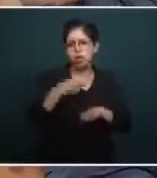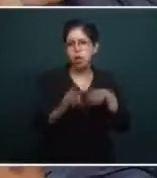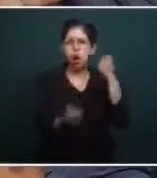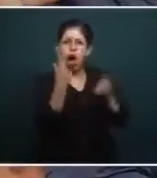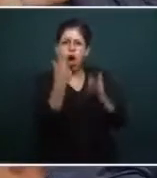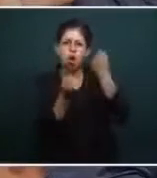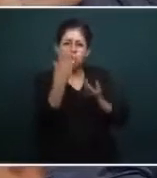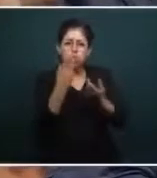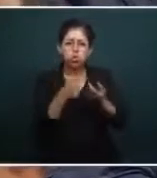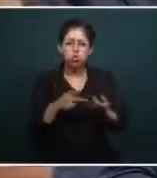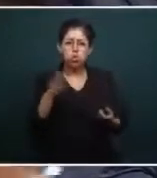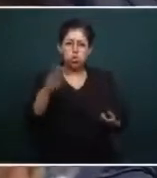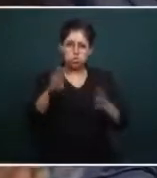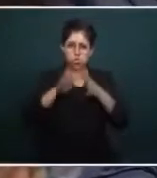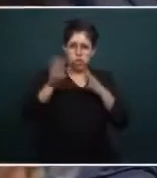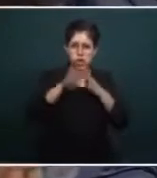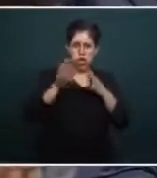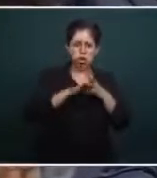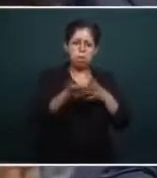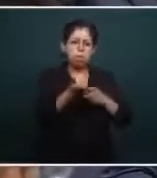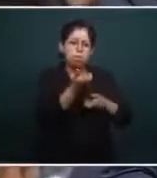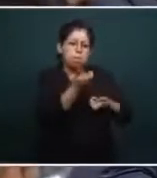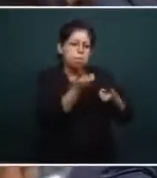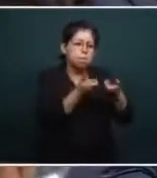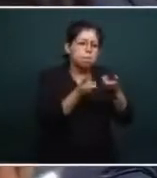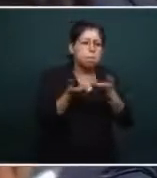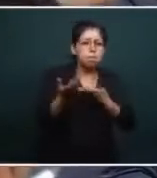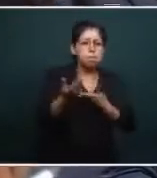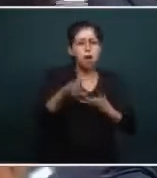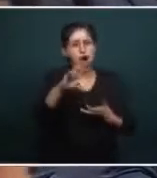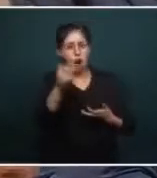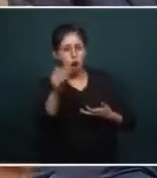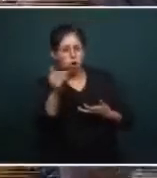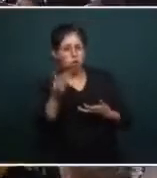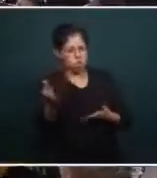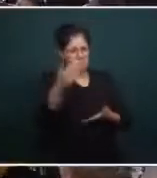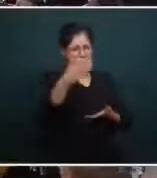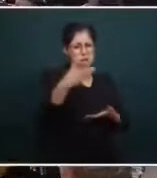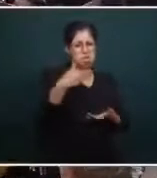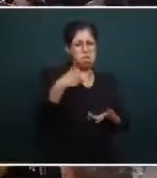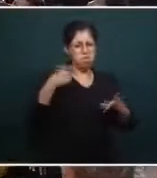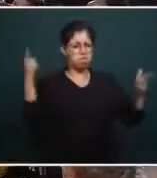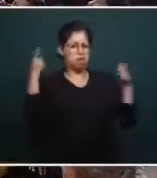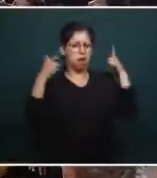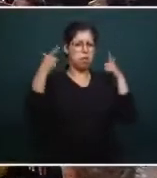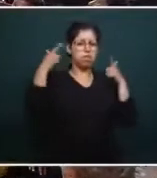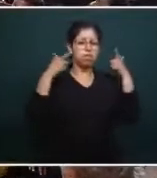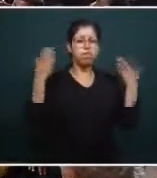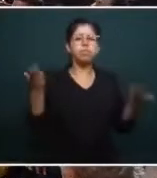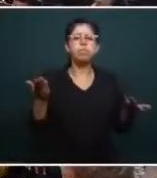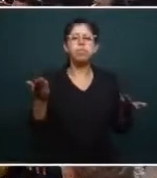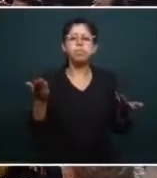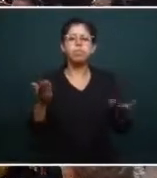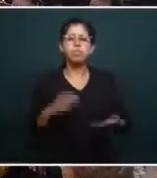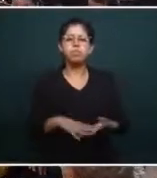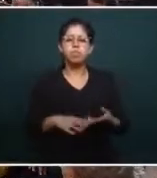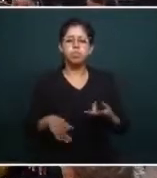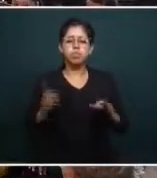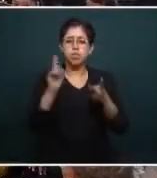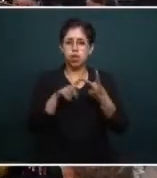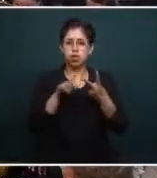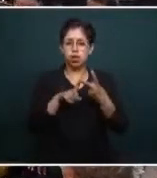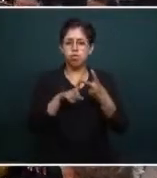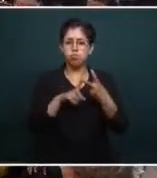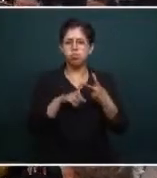a la mendicidad y algunos otros son incorporados a las organizaciones delictivas. so Esa es una. Y a mí me